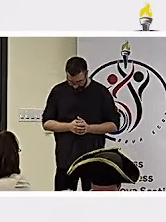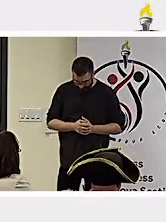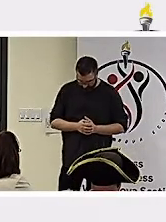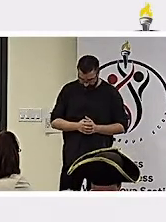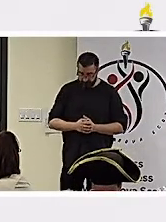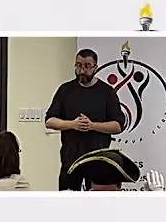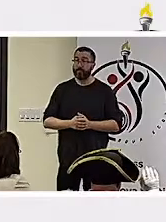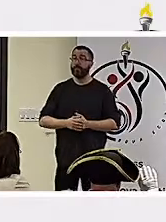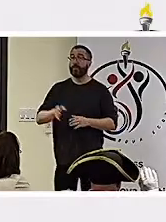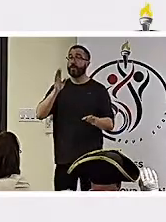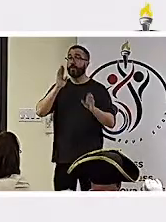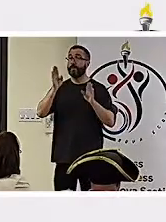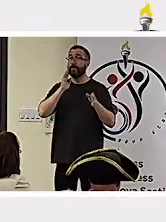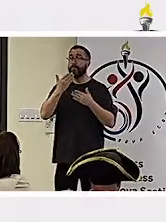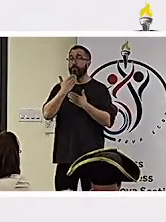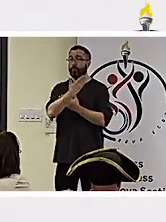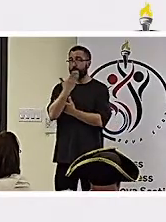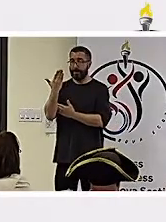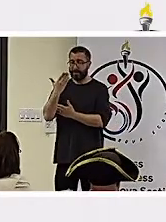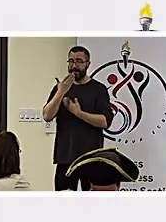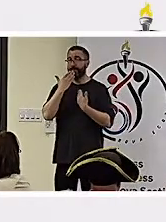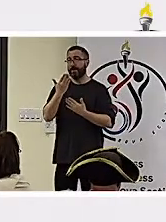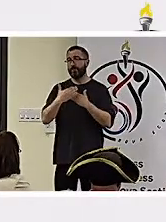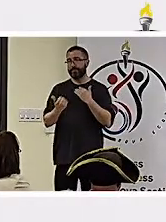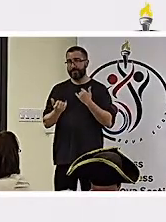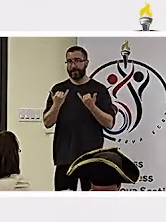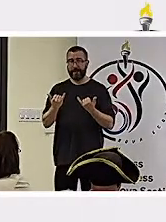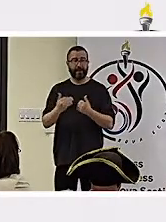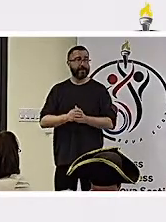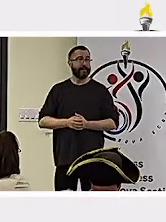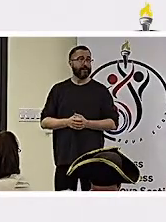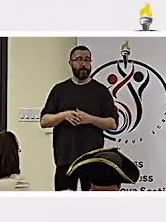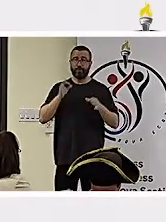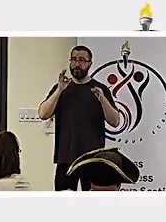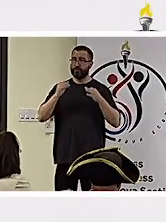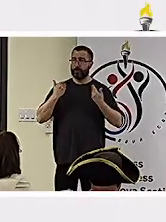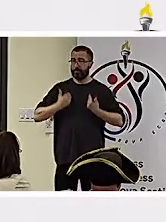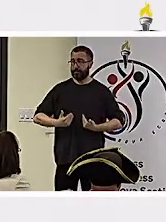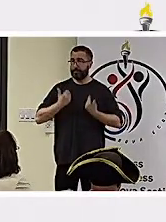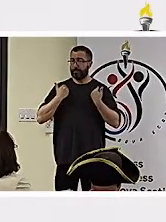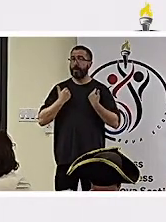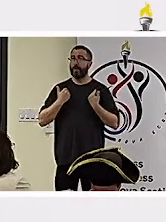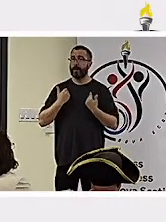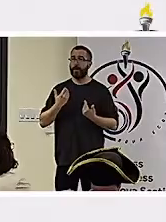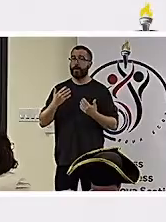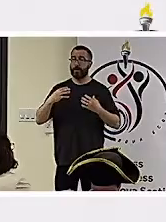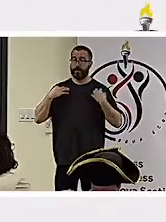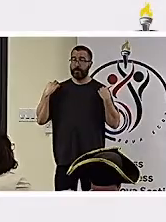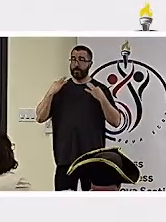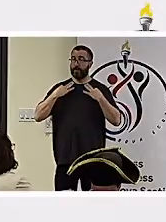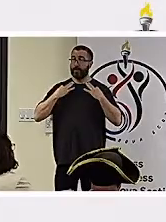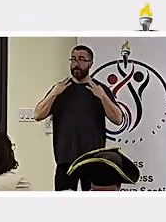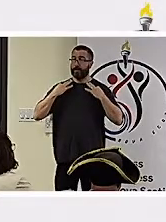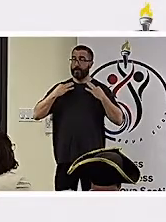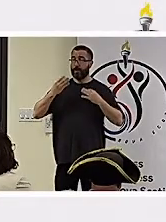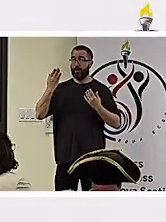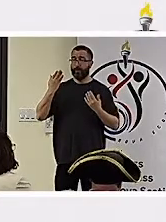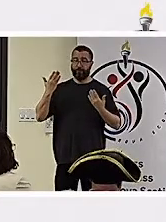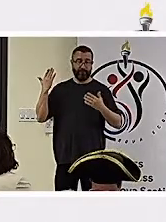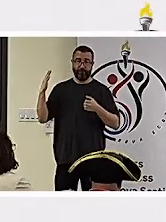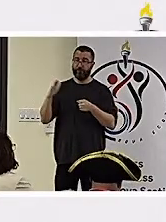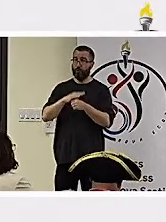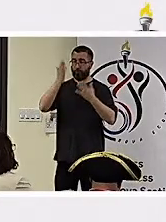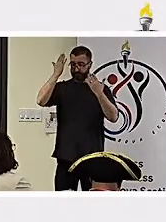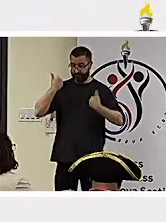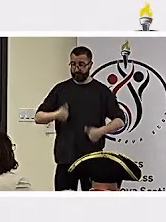Good morning, everyone. It's a pleasure to be here with you today. I'll describe myself. I'm wearing blue from head to toe, and I am